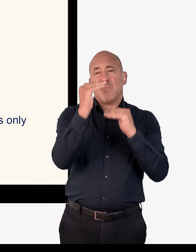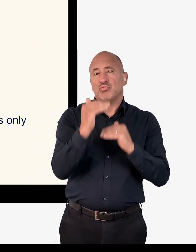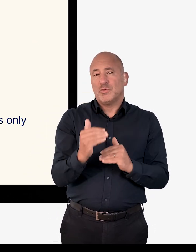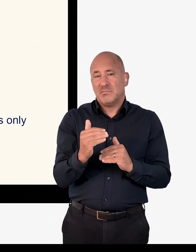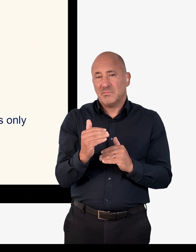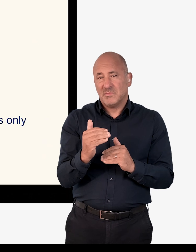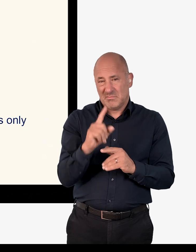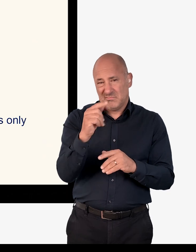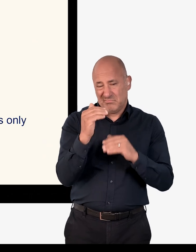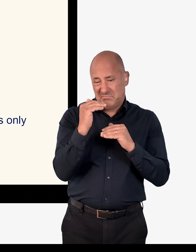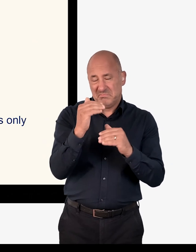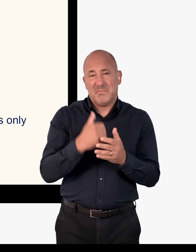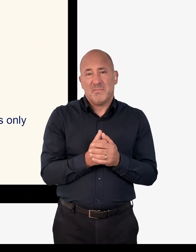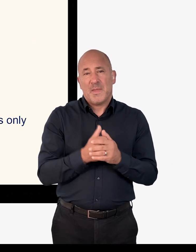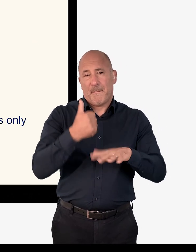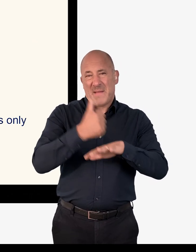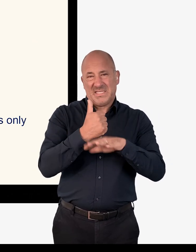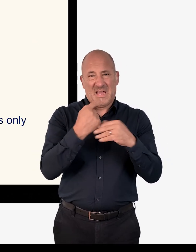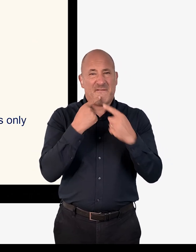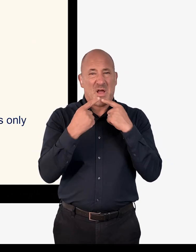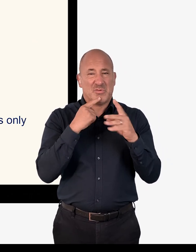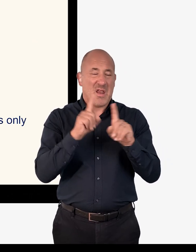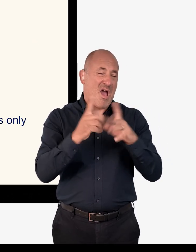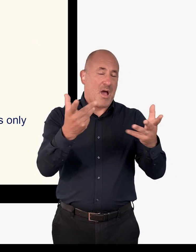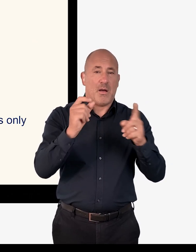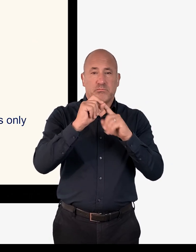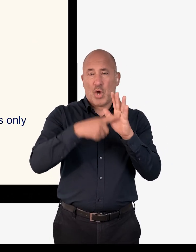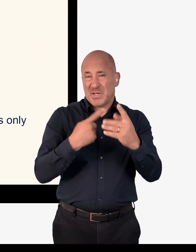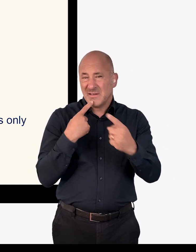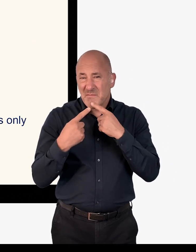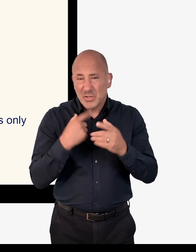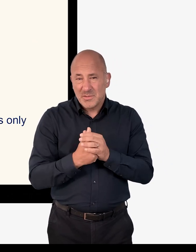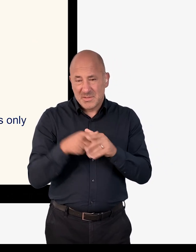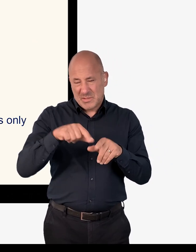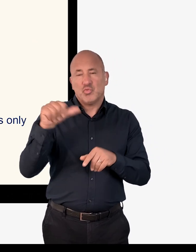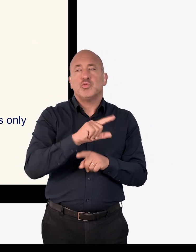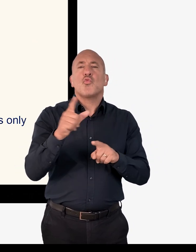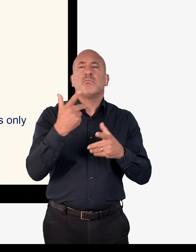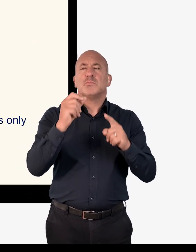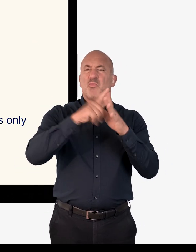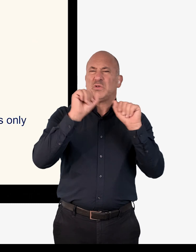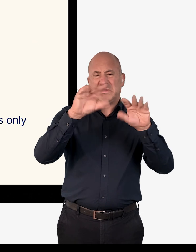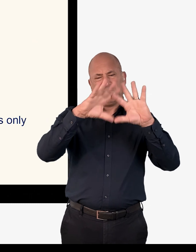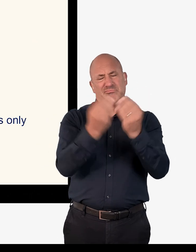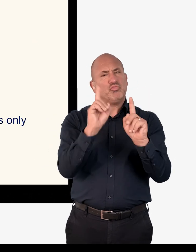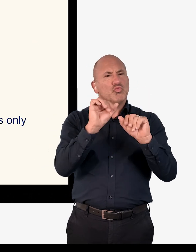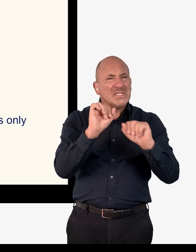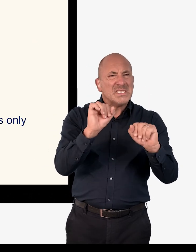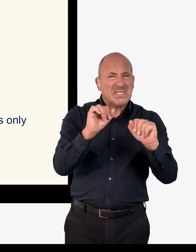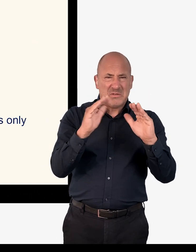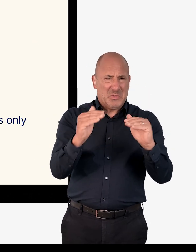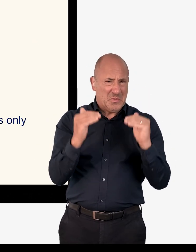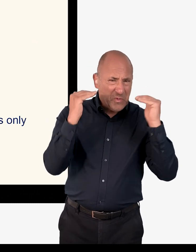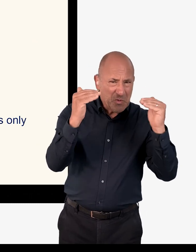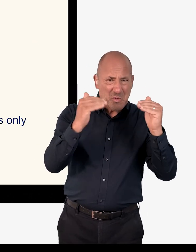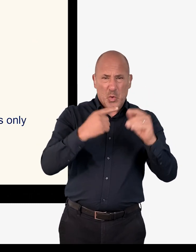form is made up of the following sections: basic details, including project information. This should give us an